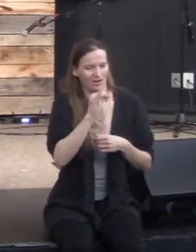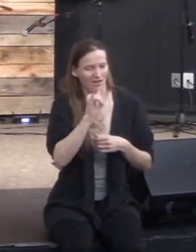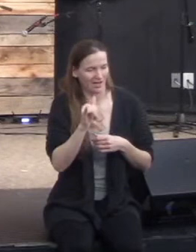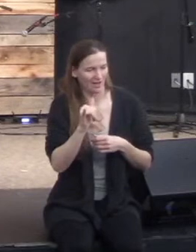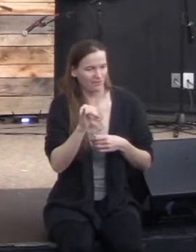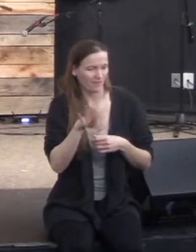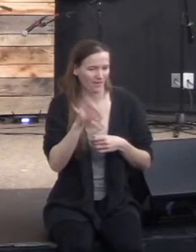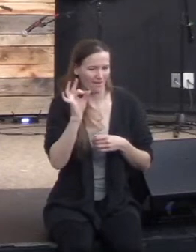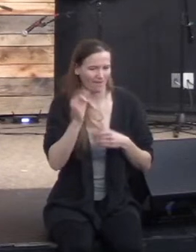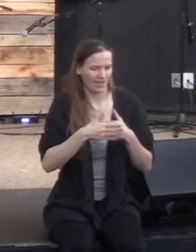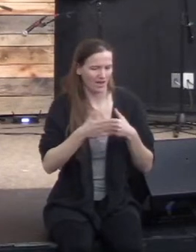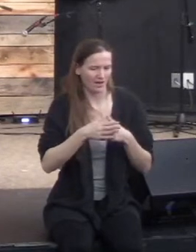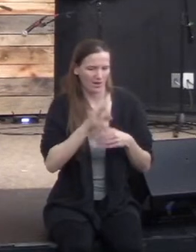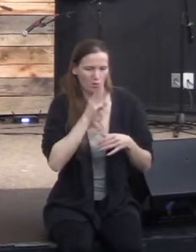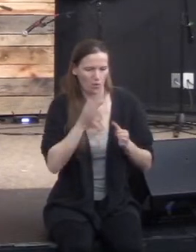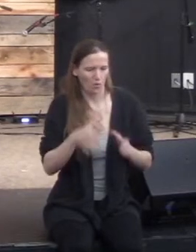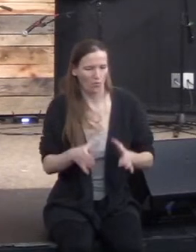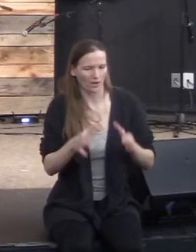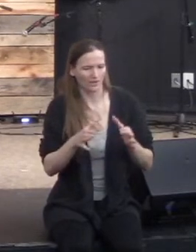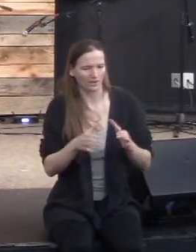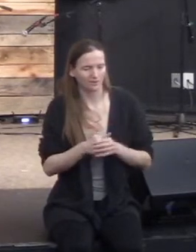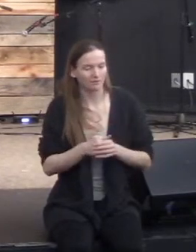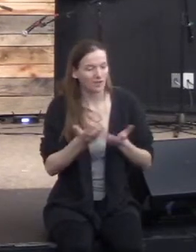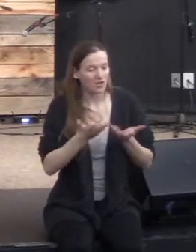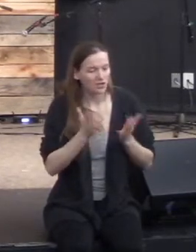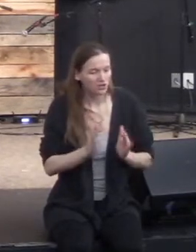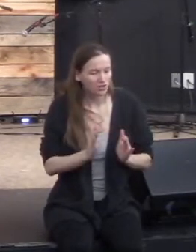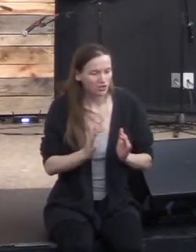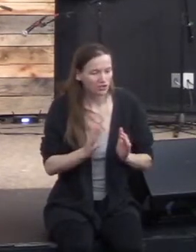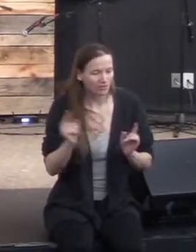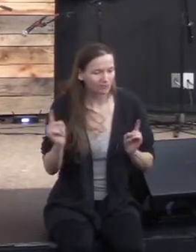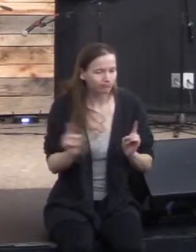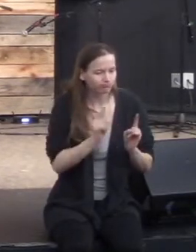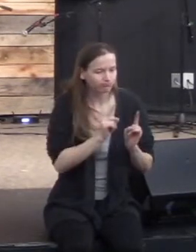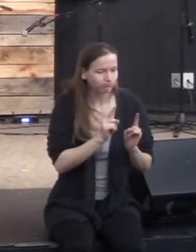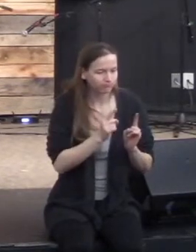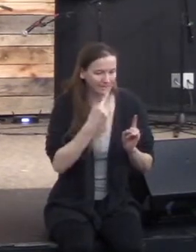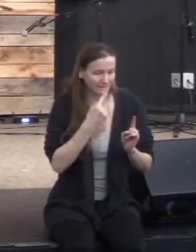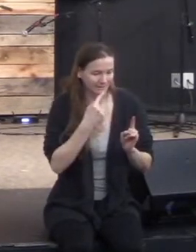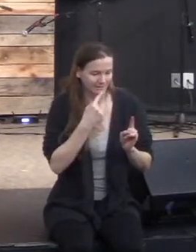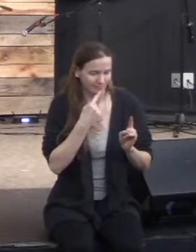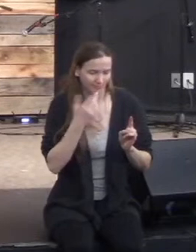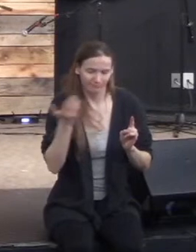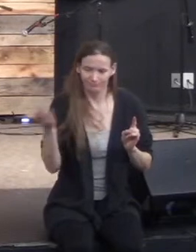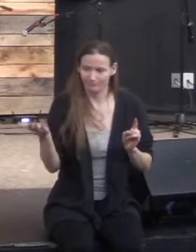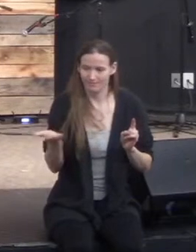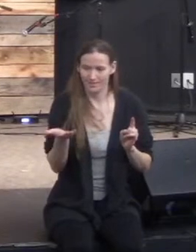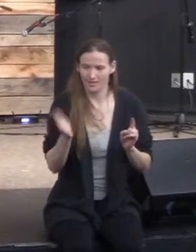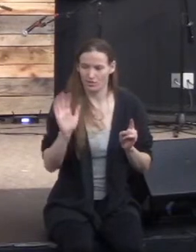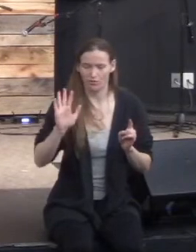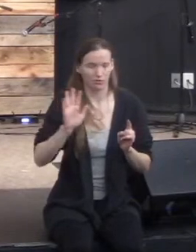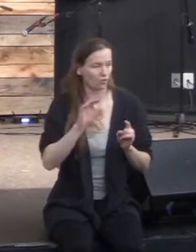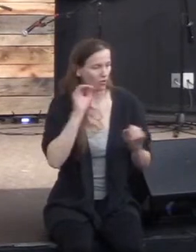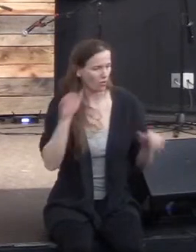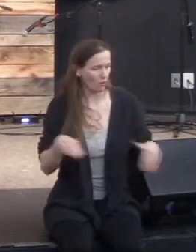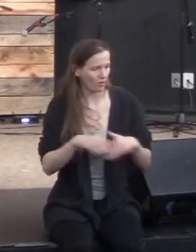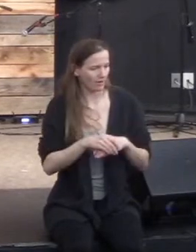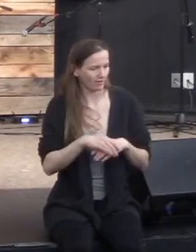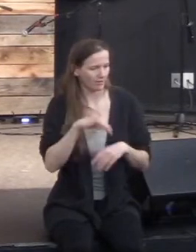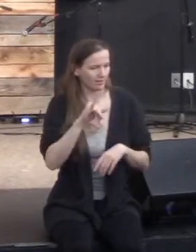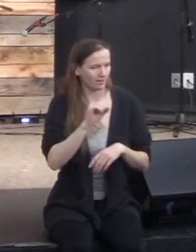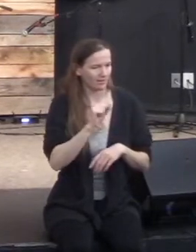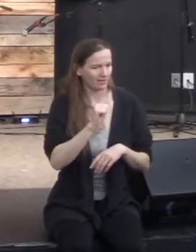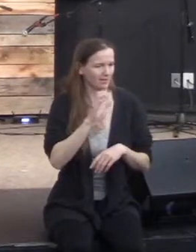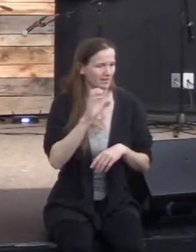You know, the servant comes up and says, here is your wife. Isaac's like, where'd you find her? She watered